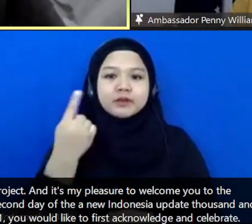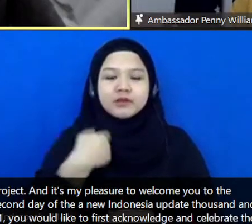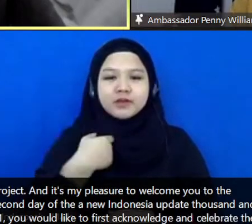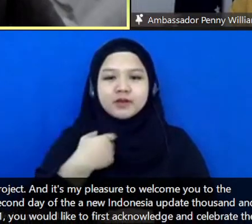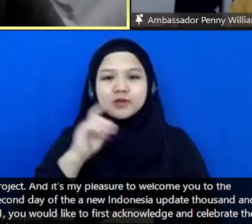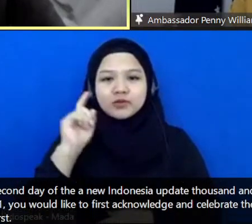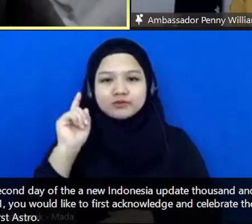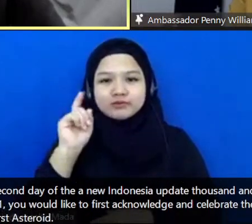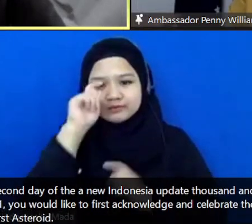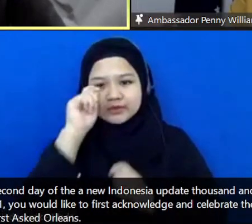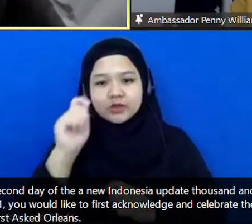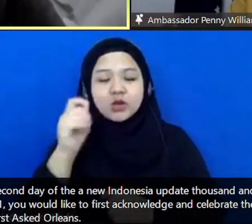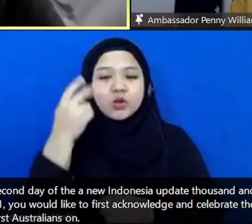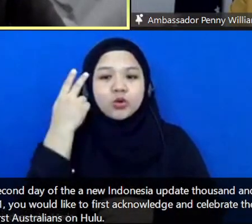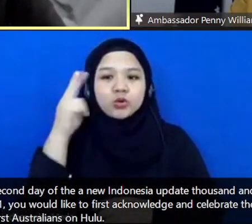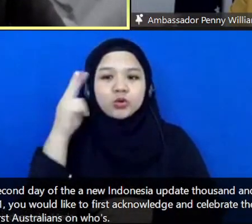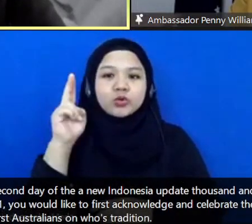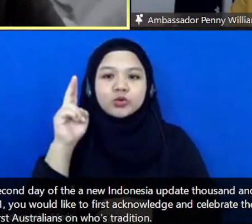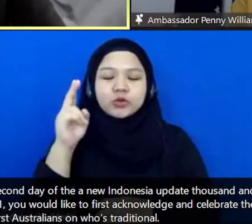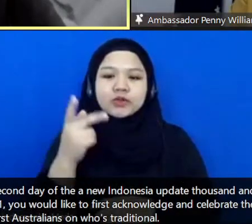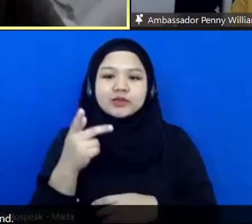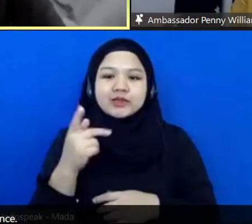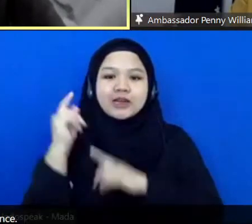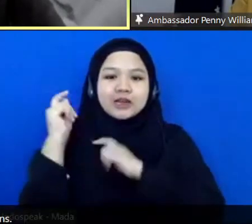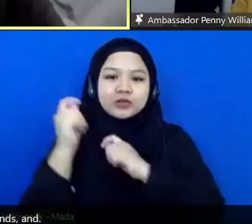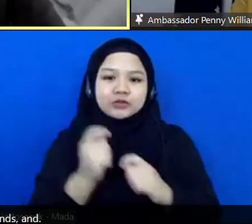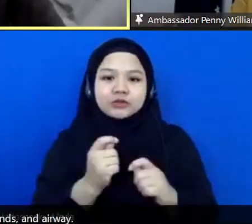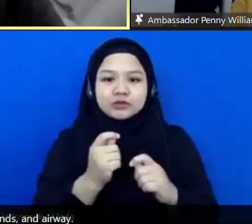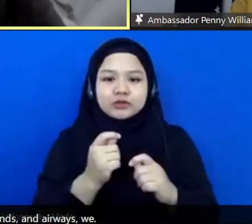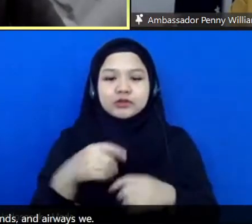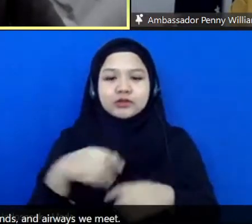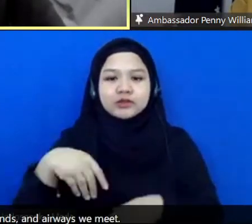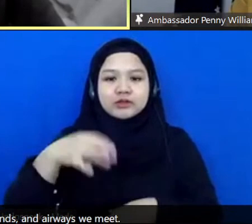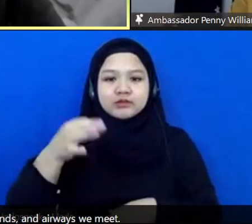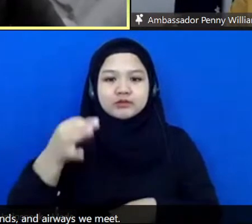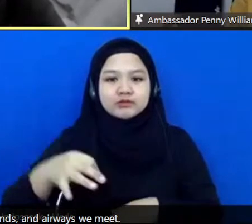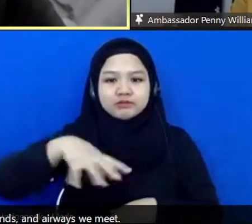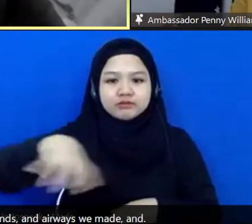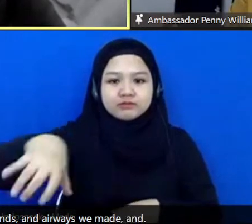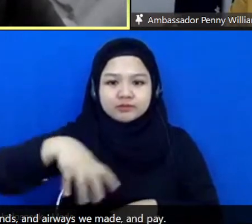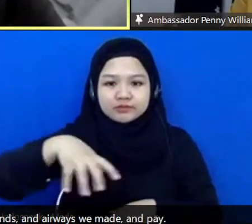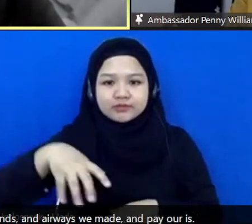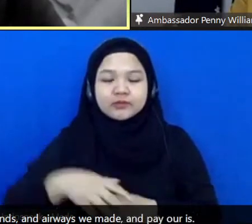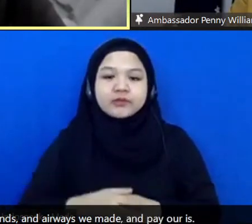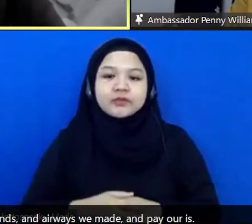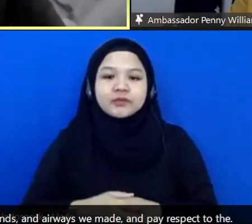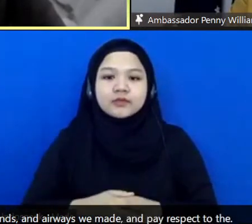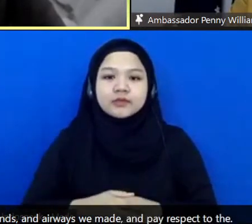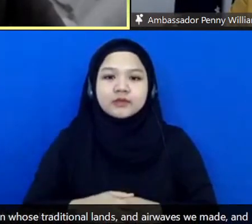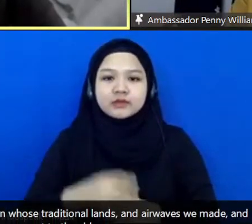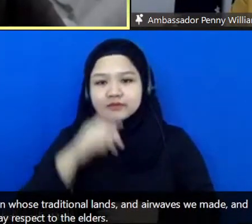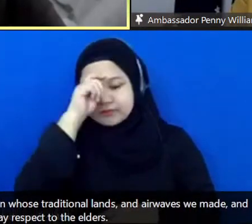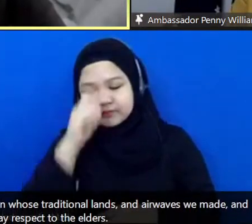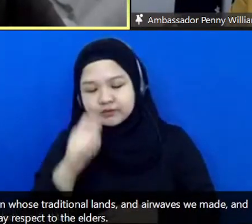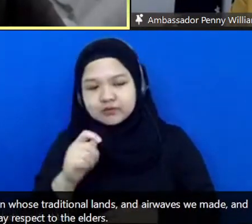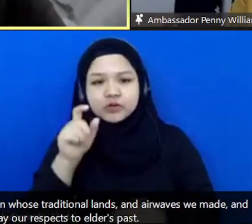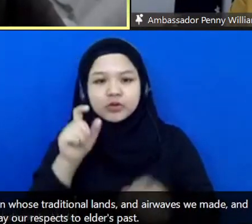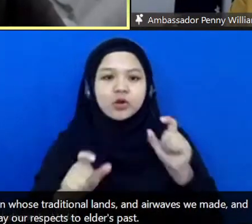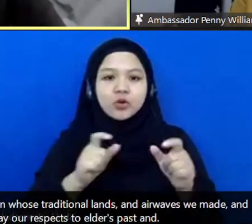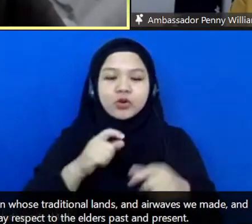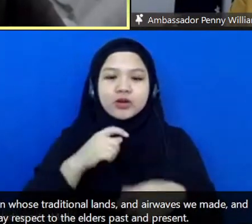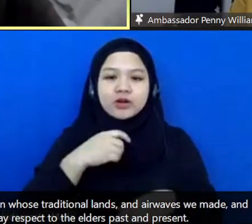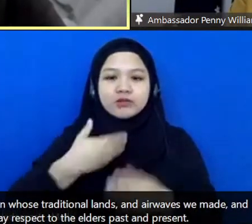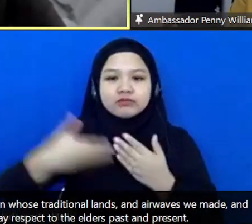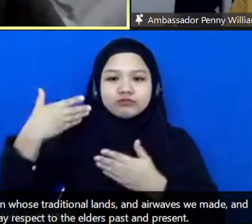first Australians on whose traditional lands and airways we meet, and pay our respect to the elders, past and